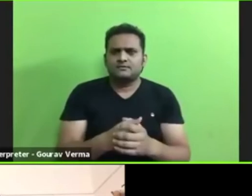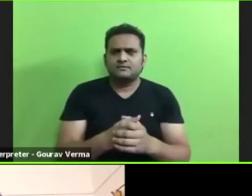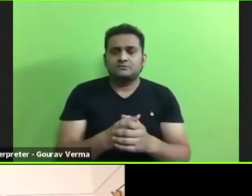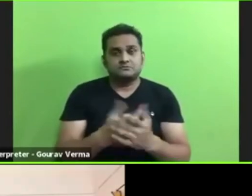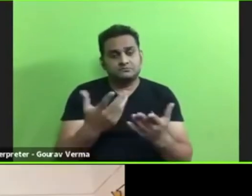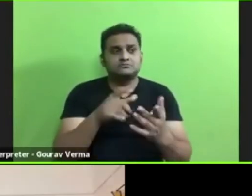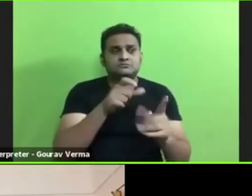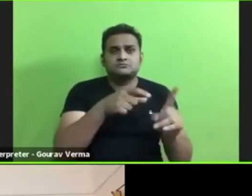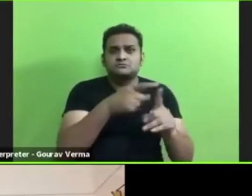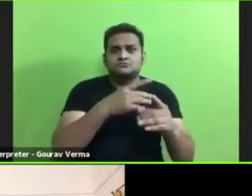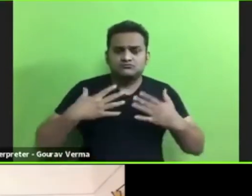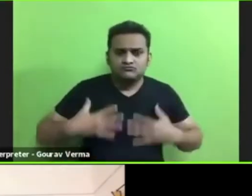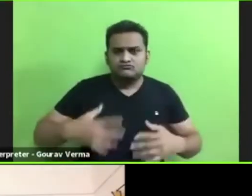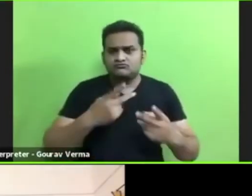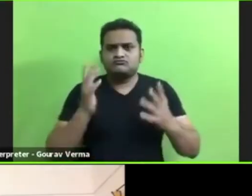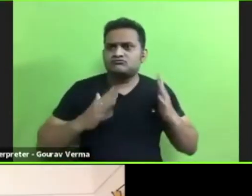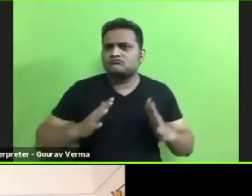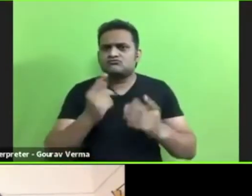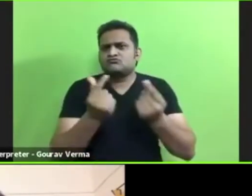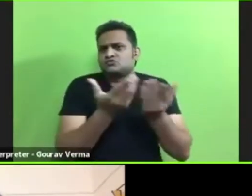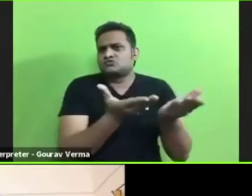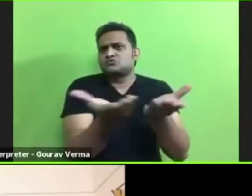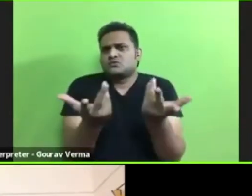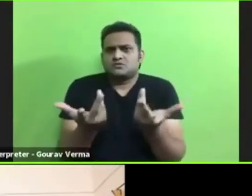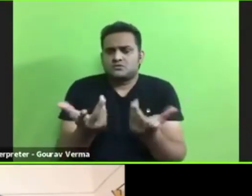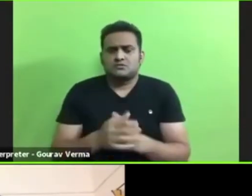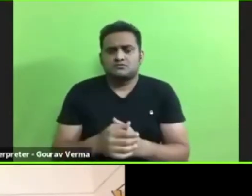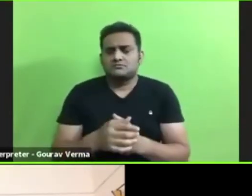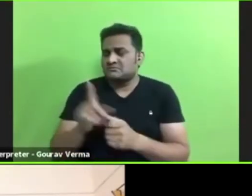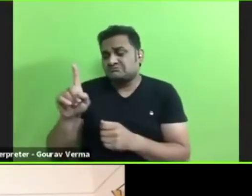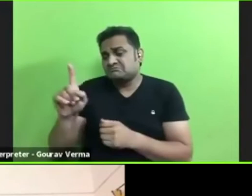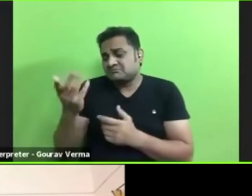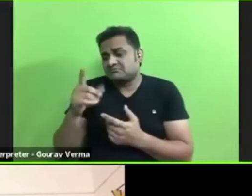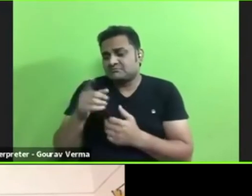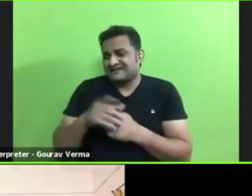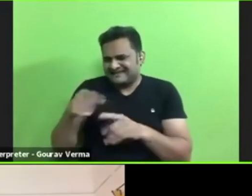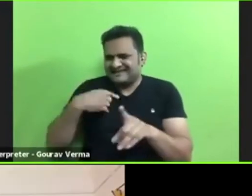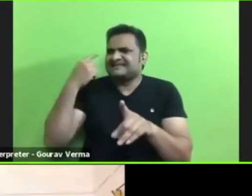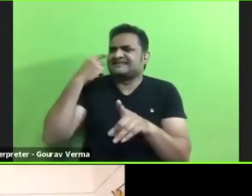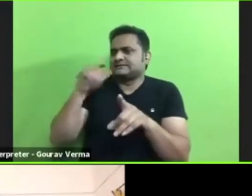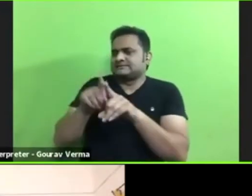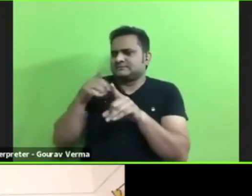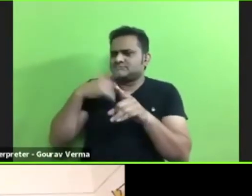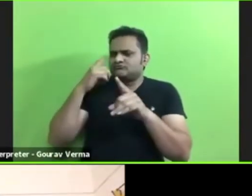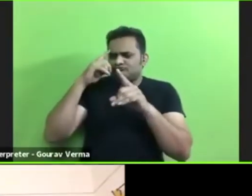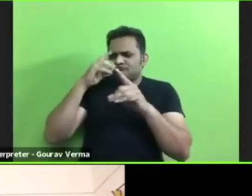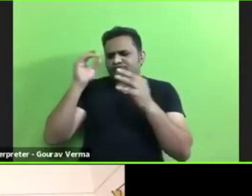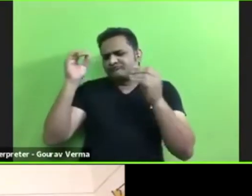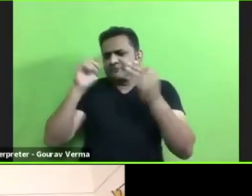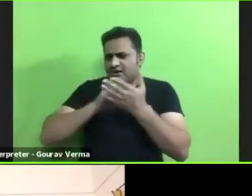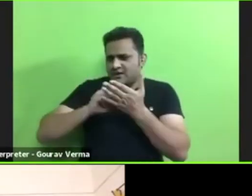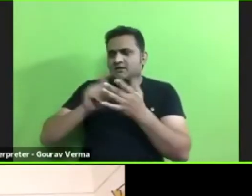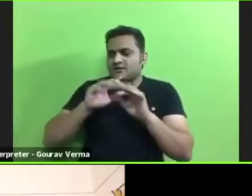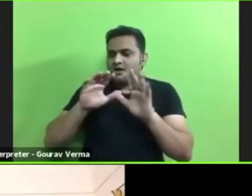used in the body in that sense. And so this is what I was thinking, and I was trying to theorize the art of the